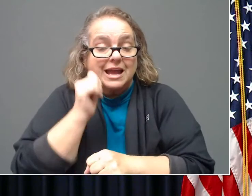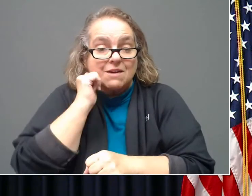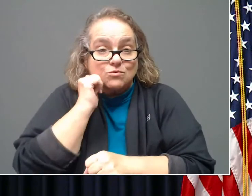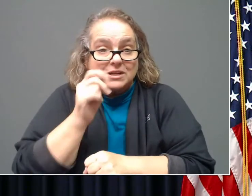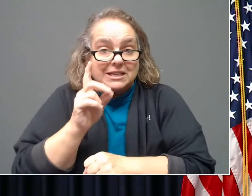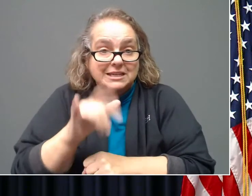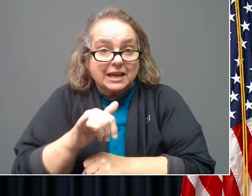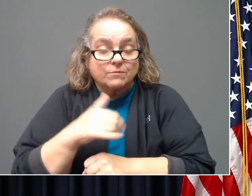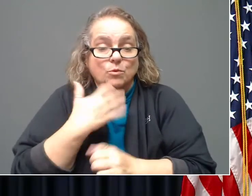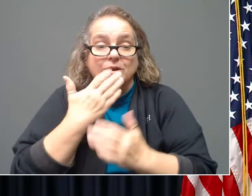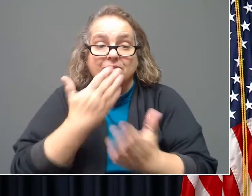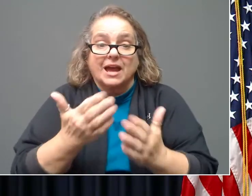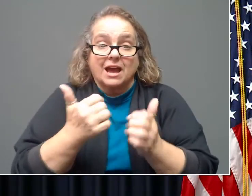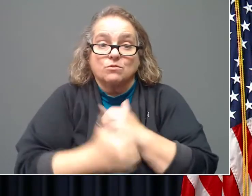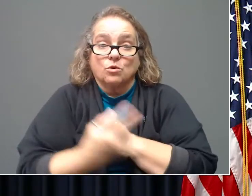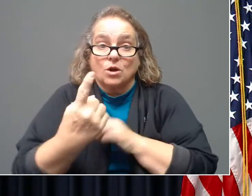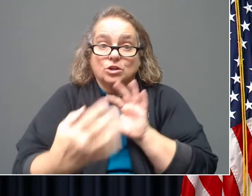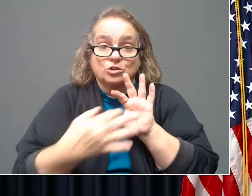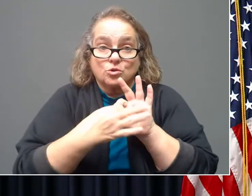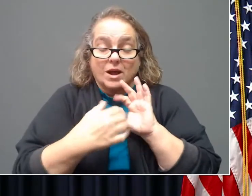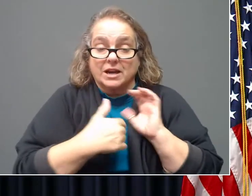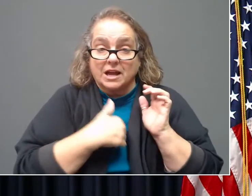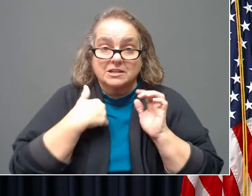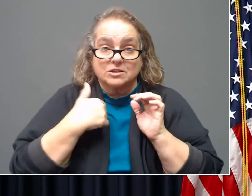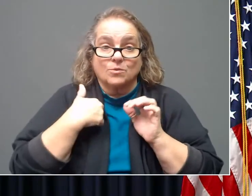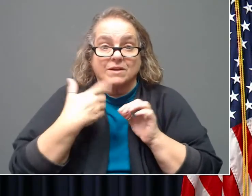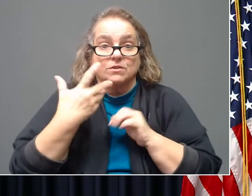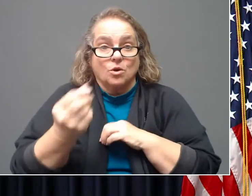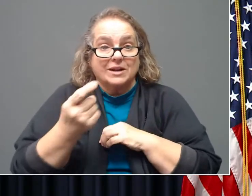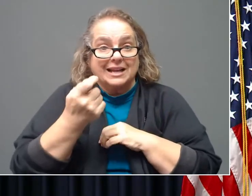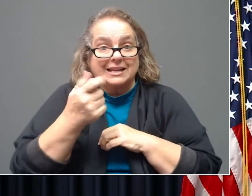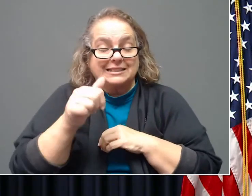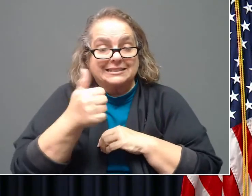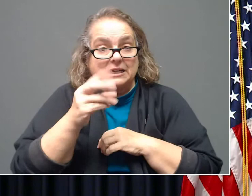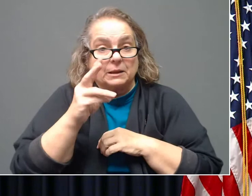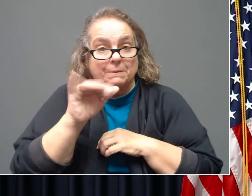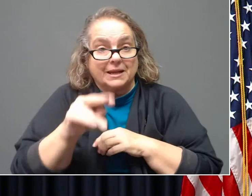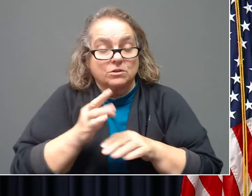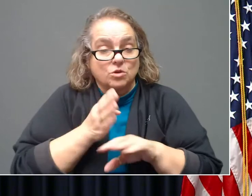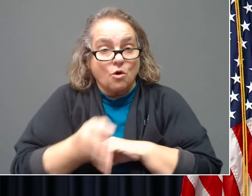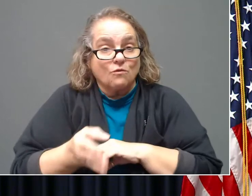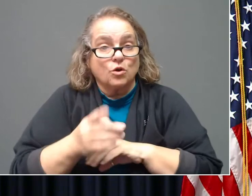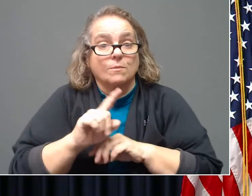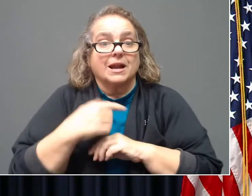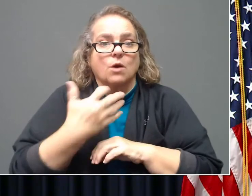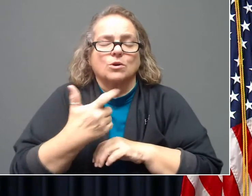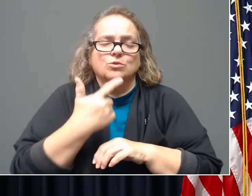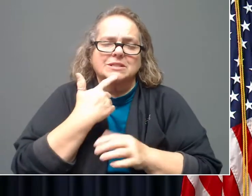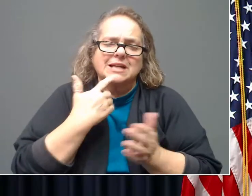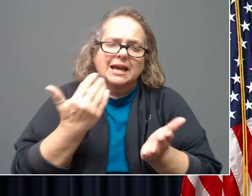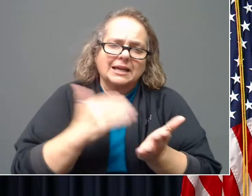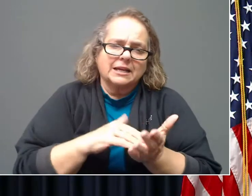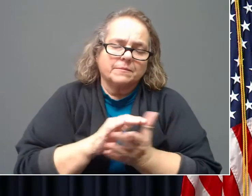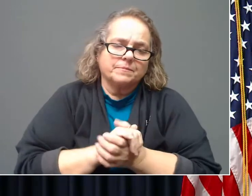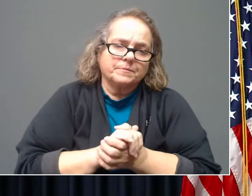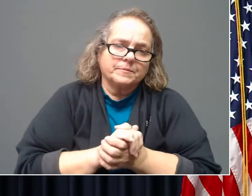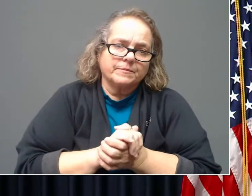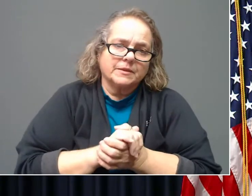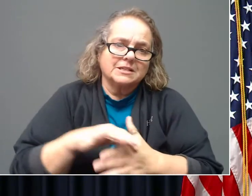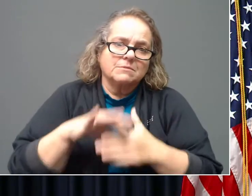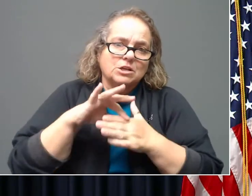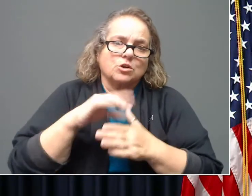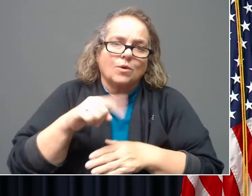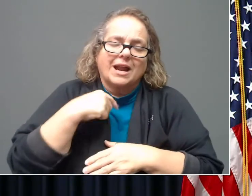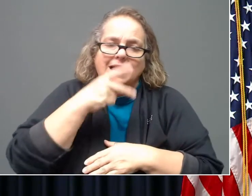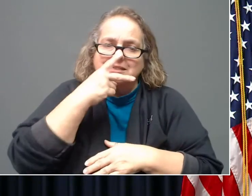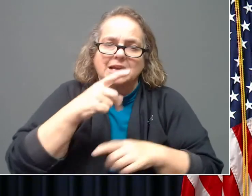thank everybody for joining us. We have gone about 10 minutes over. And I want to say again, especially in what I'm seeing in mask wearing, I'm